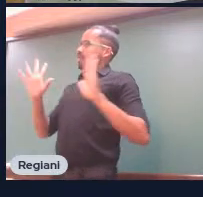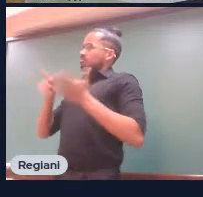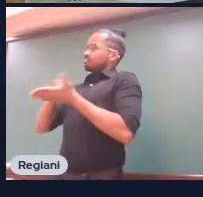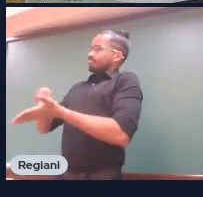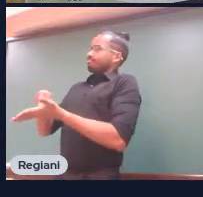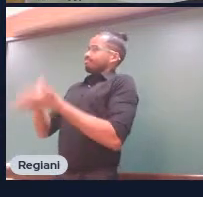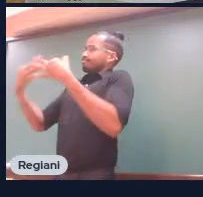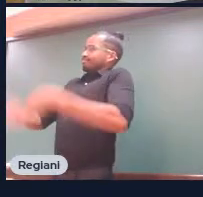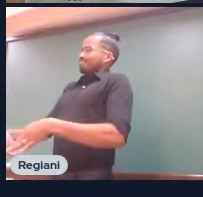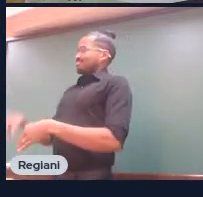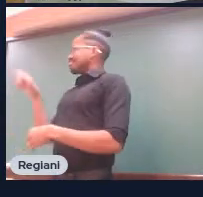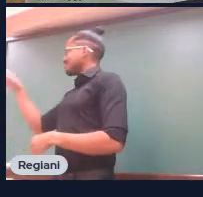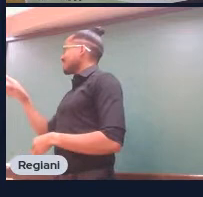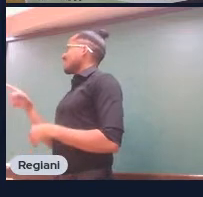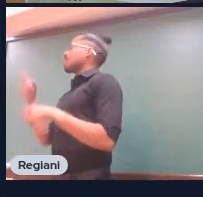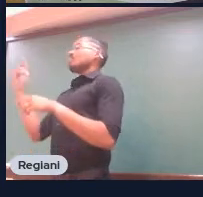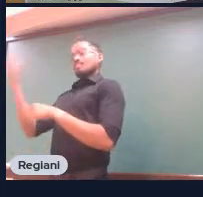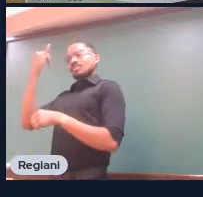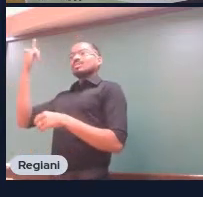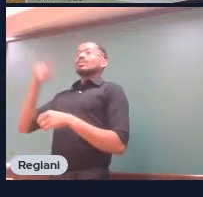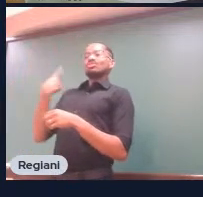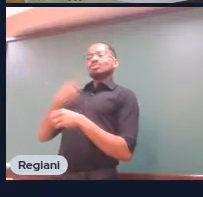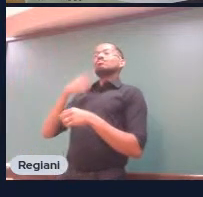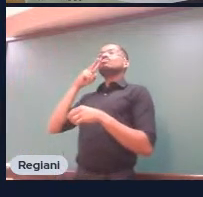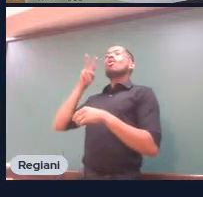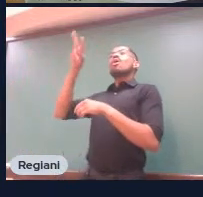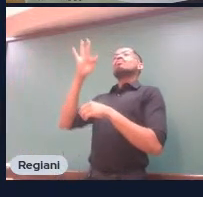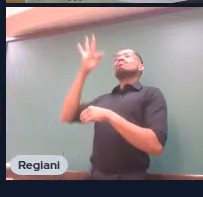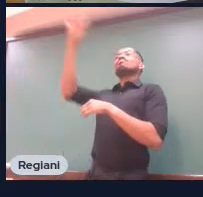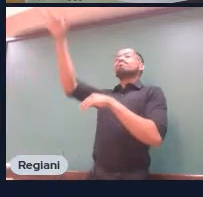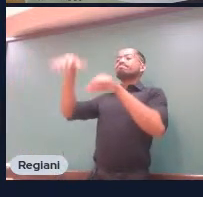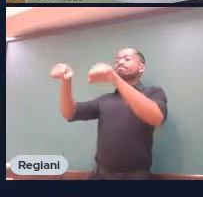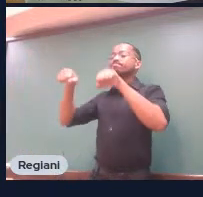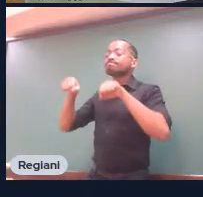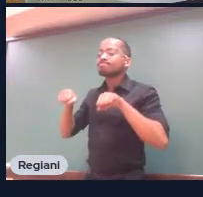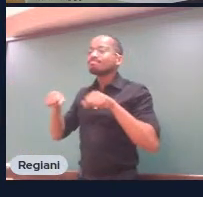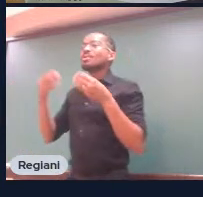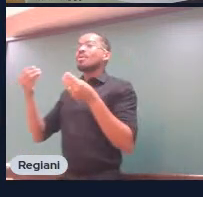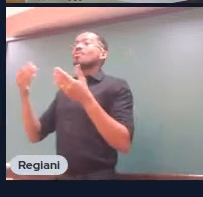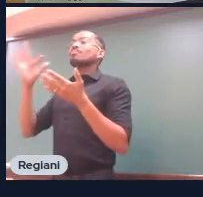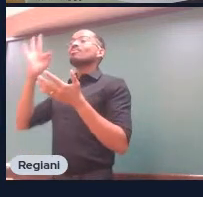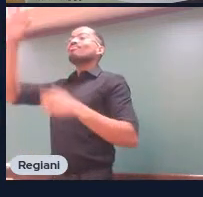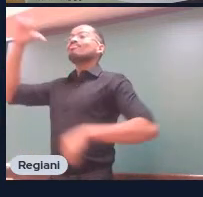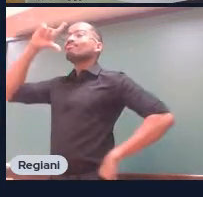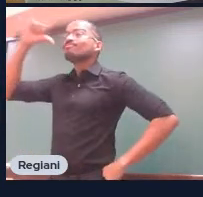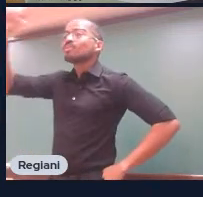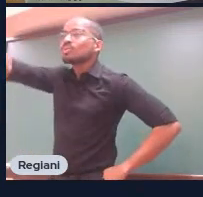makes sense to look at the future of our field, and that means the future of the discipline